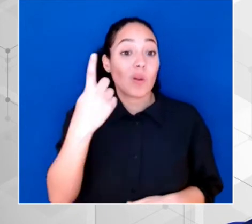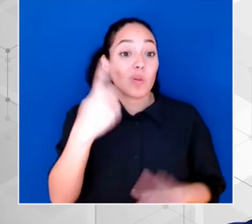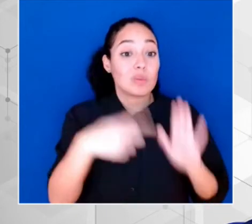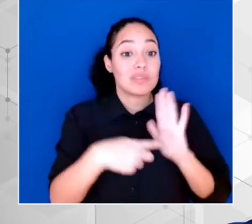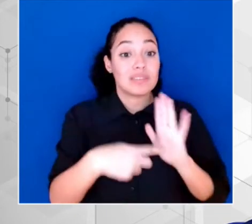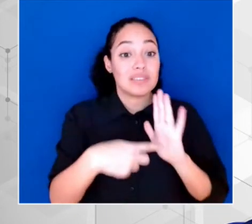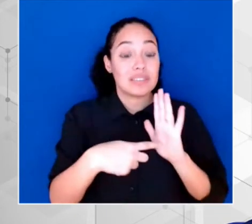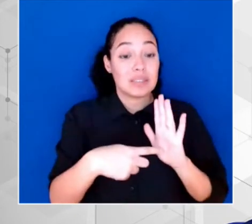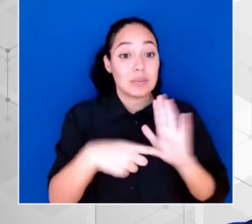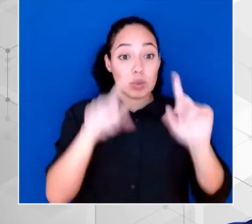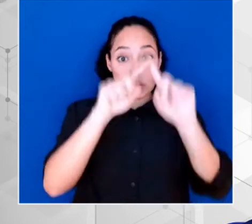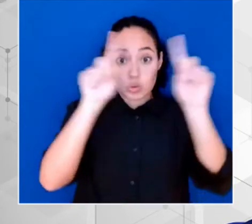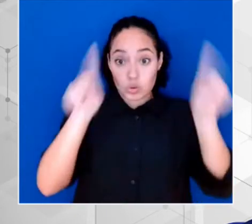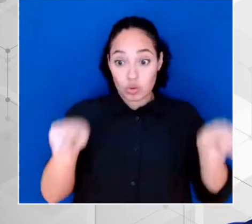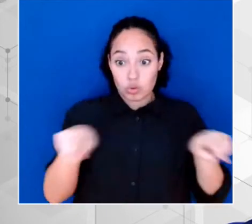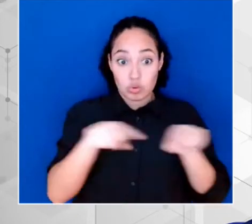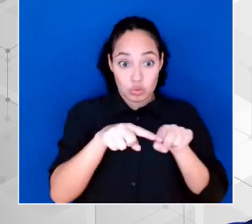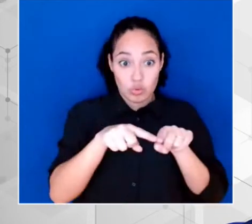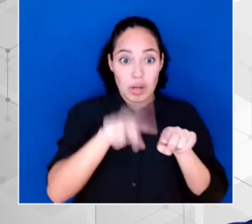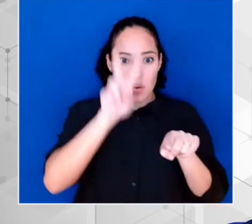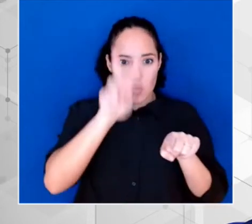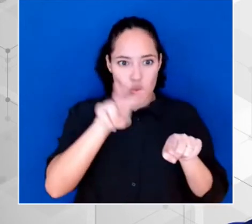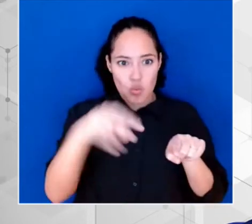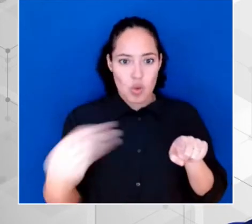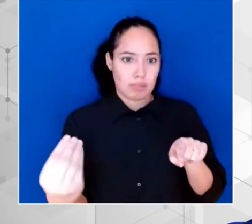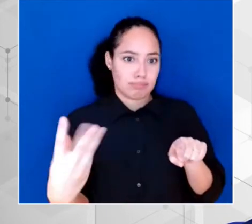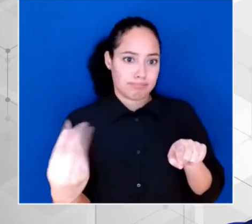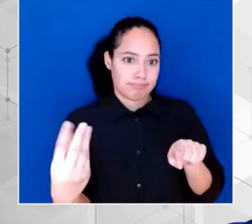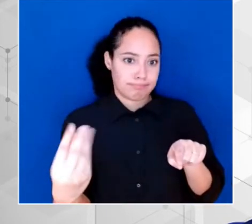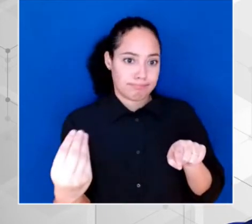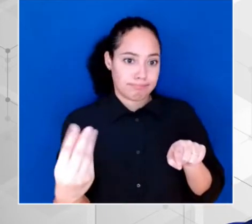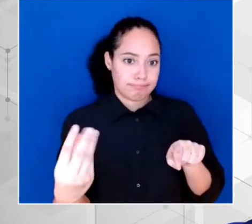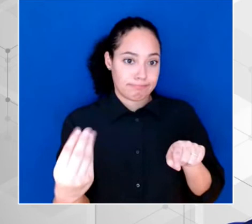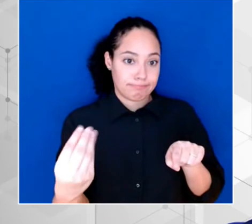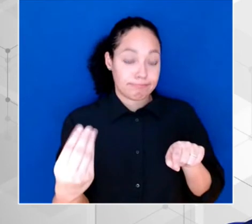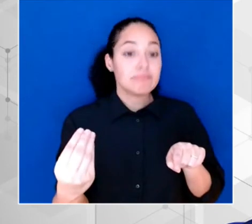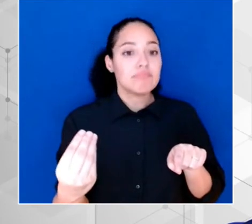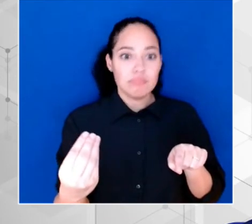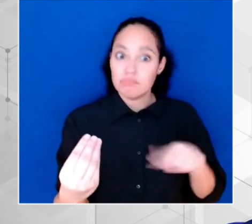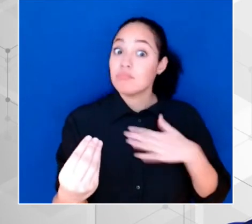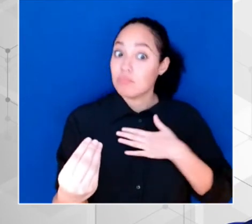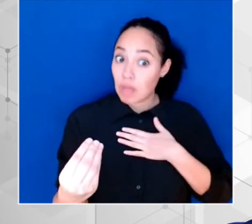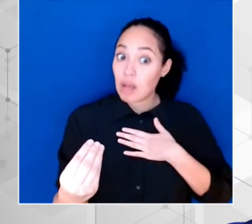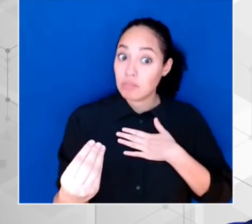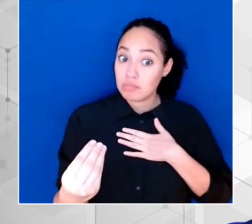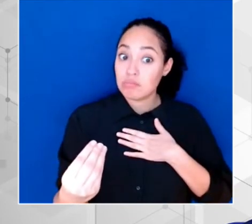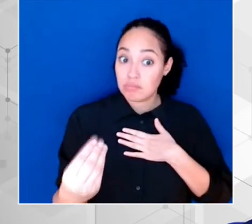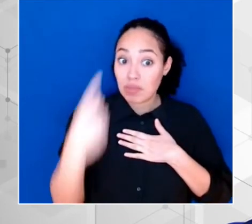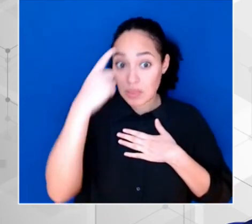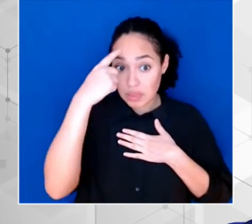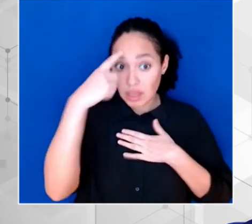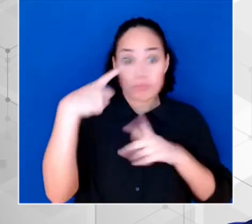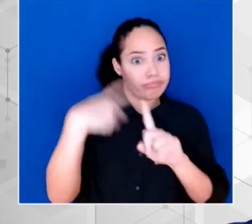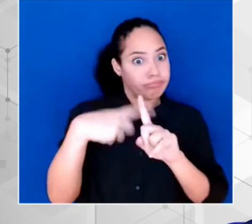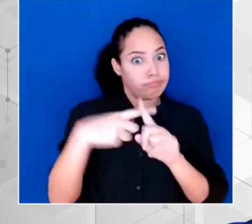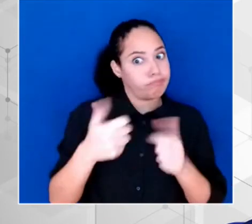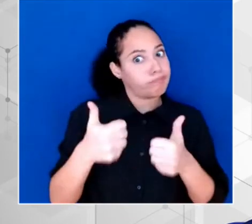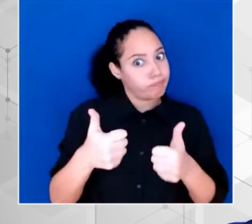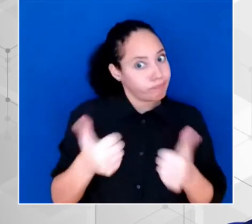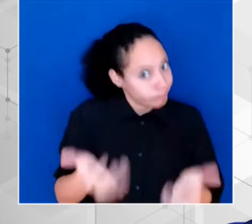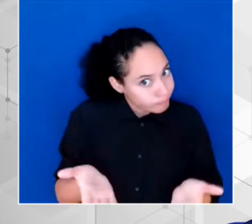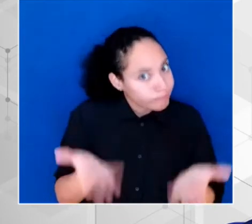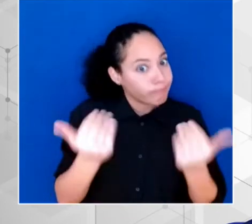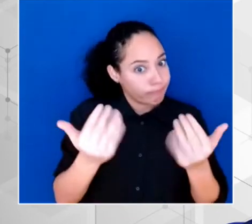big topic. So I definitely recommend you to use screen readers to understand what a screen